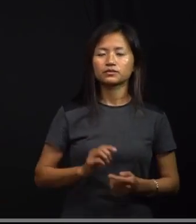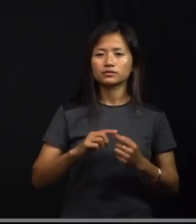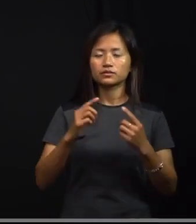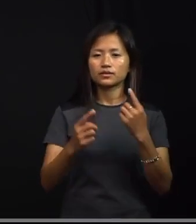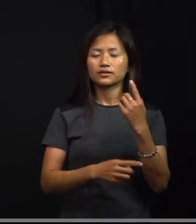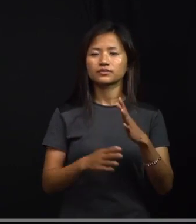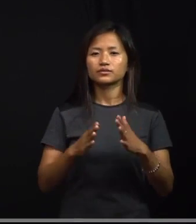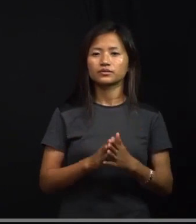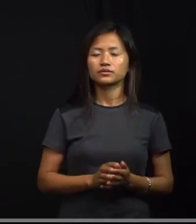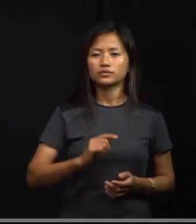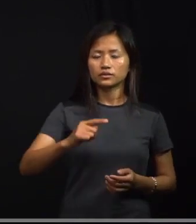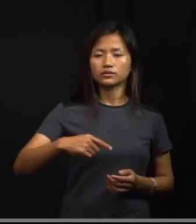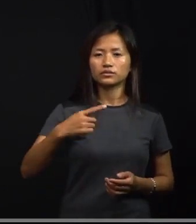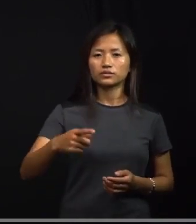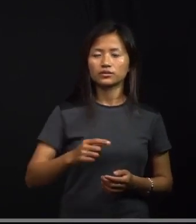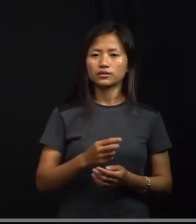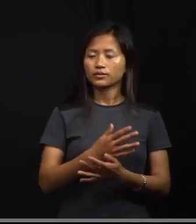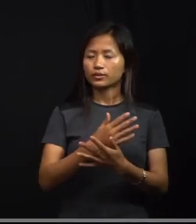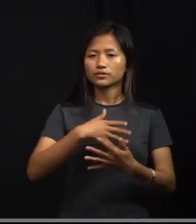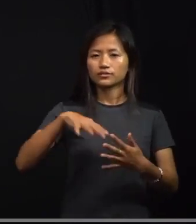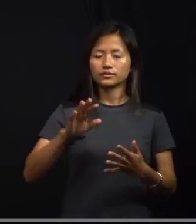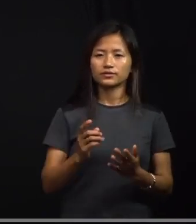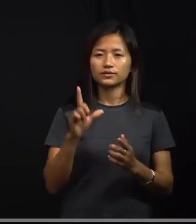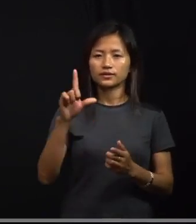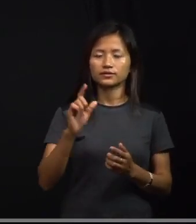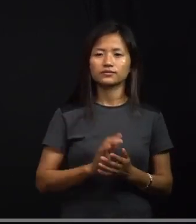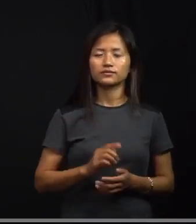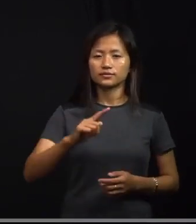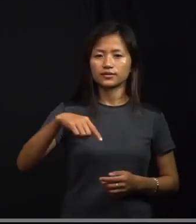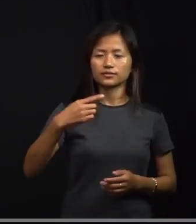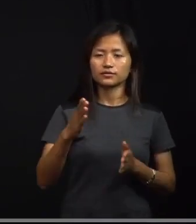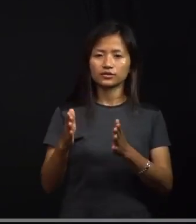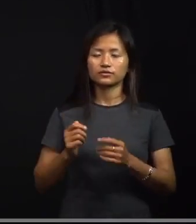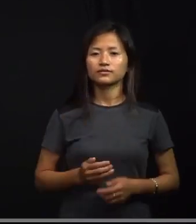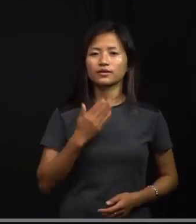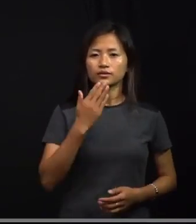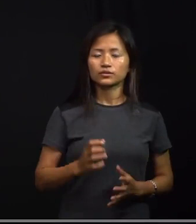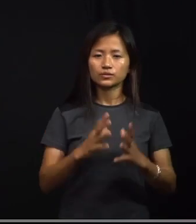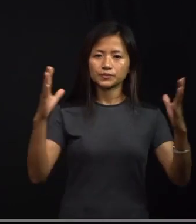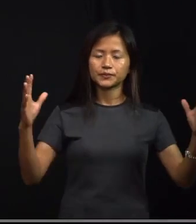session, and then we will continue the rest of the lesson in the next session. Thank you so much.